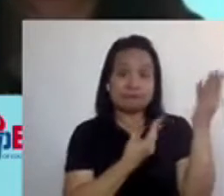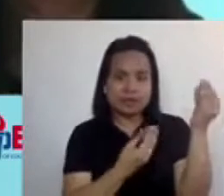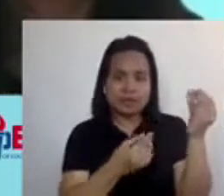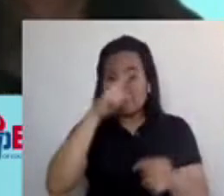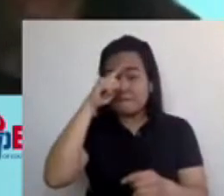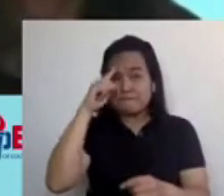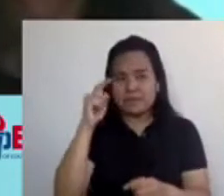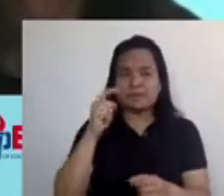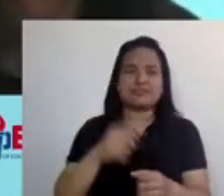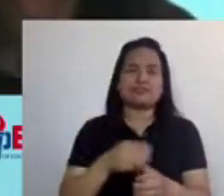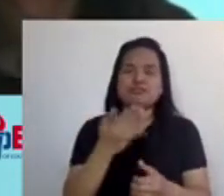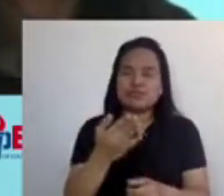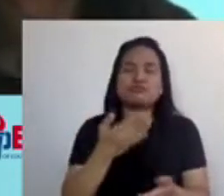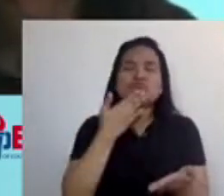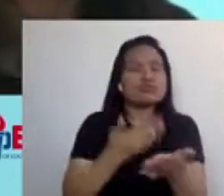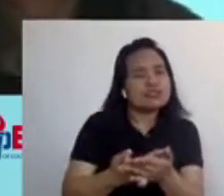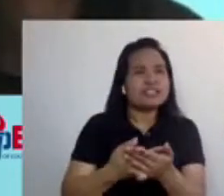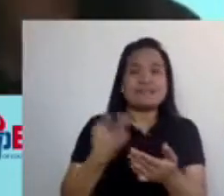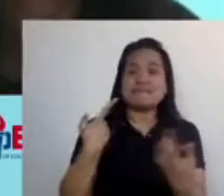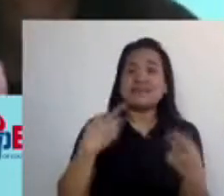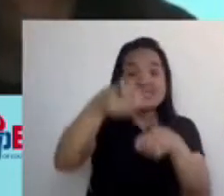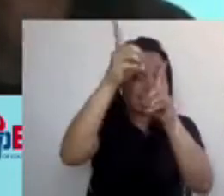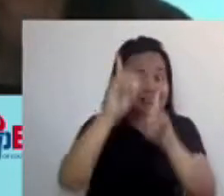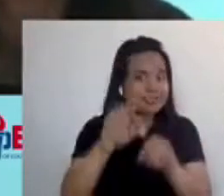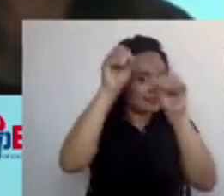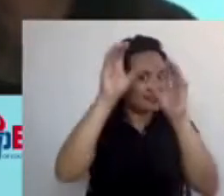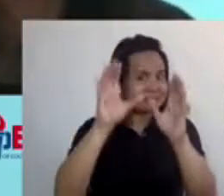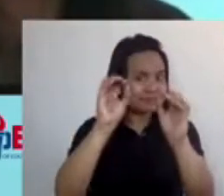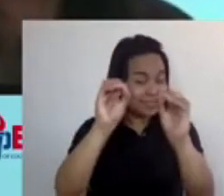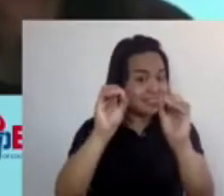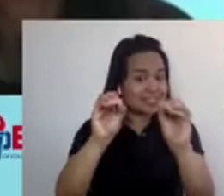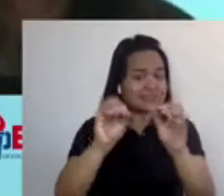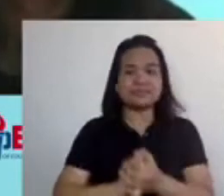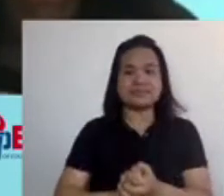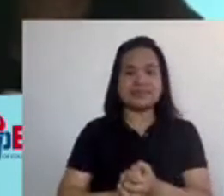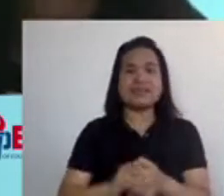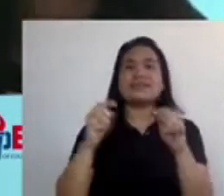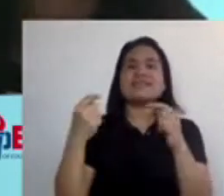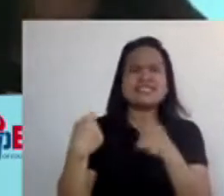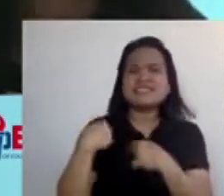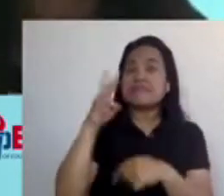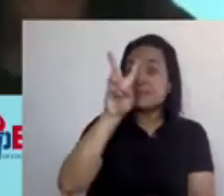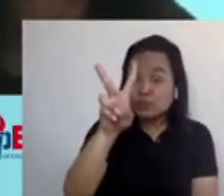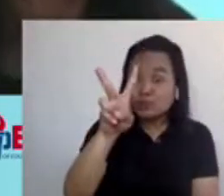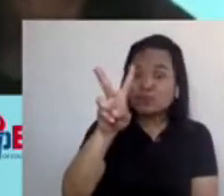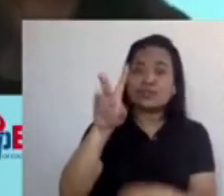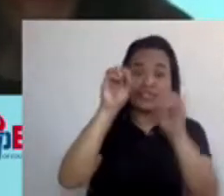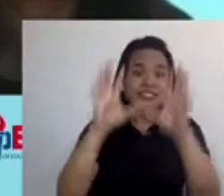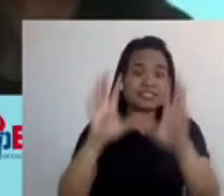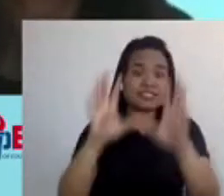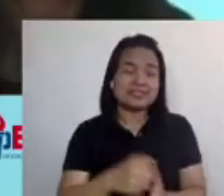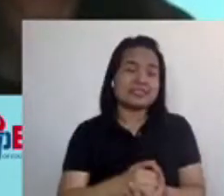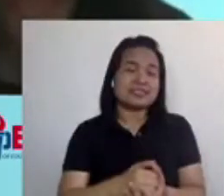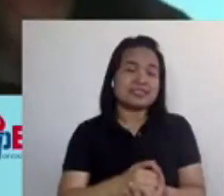teaching. Since they are 2 different teachers, then that may be classified